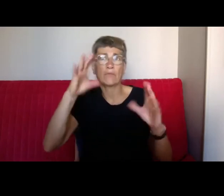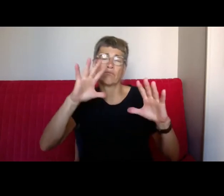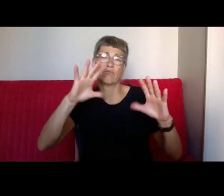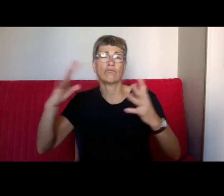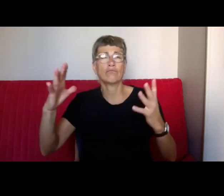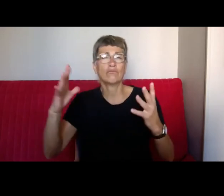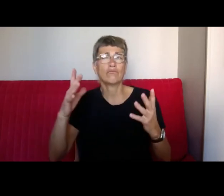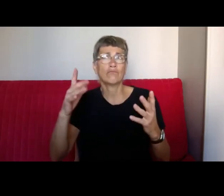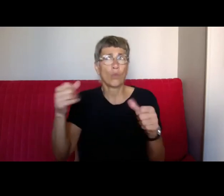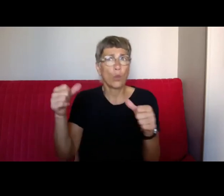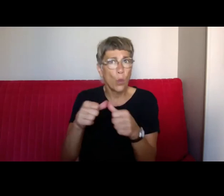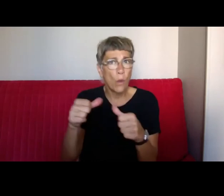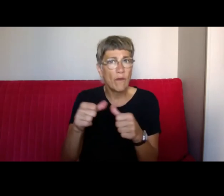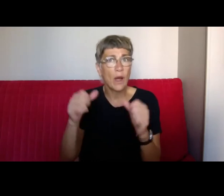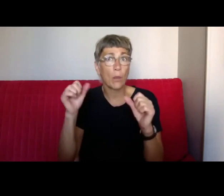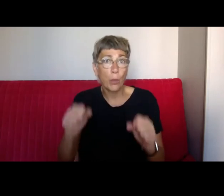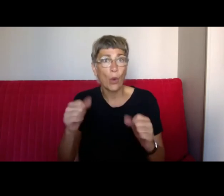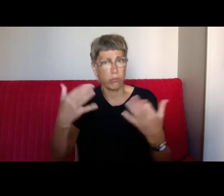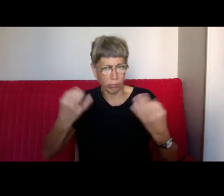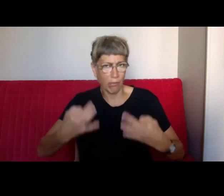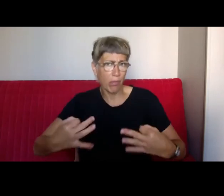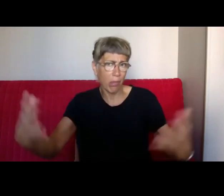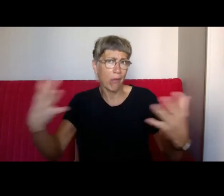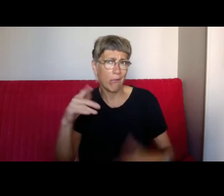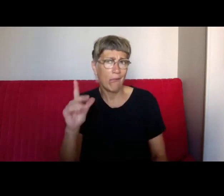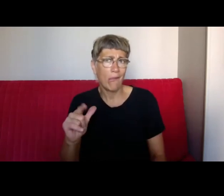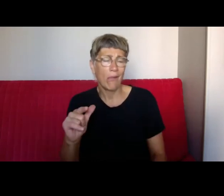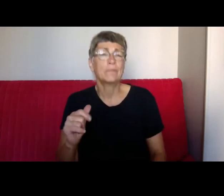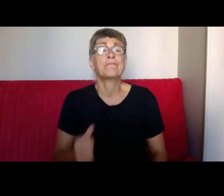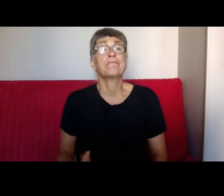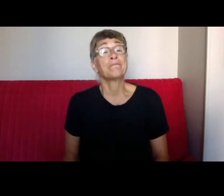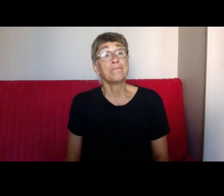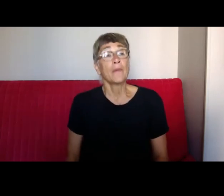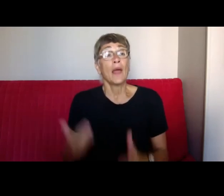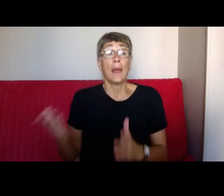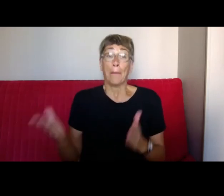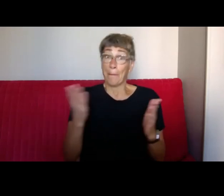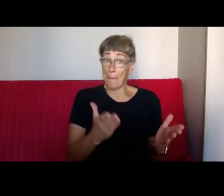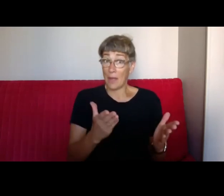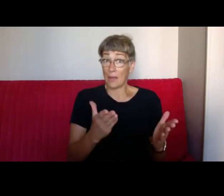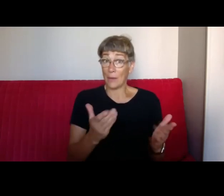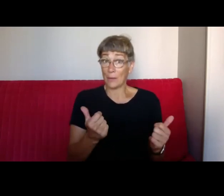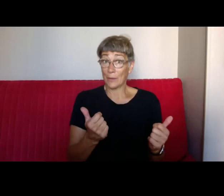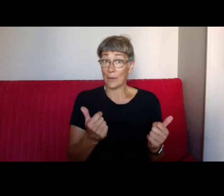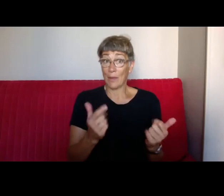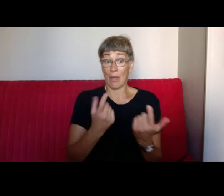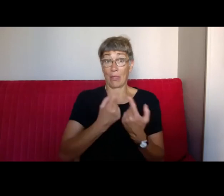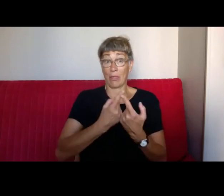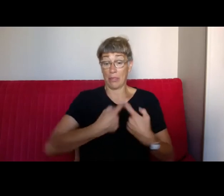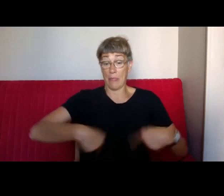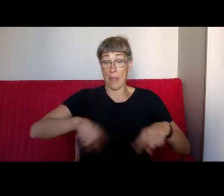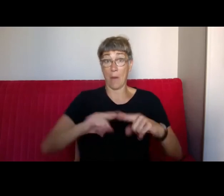that. Okay, and now we are at the end of our first round table. I